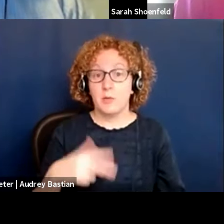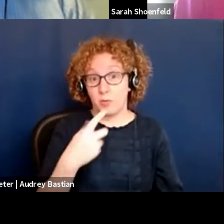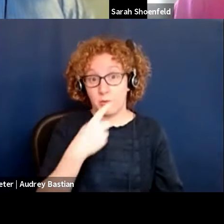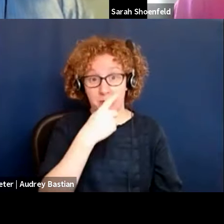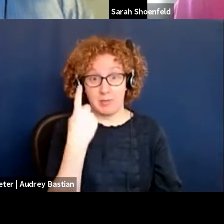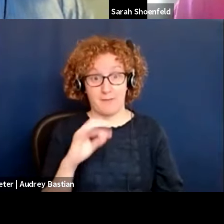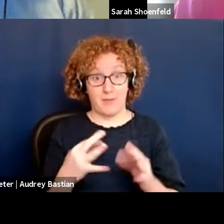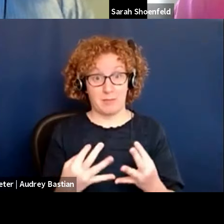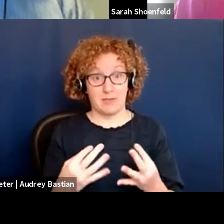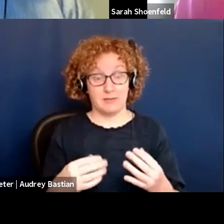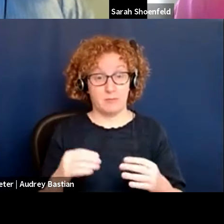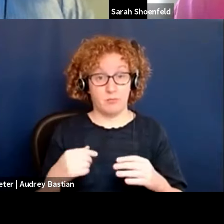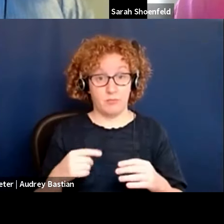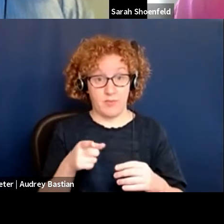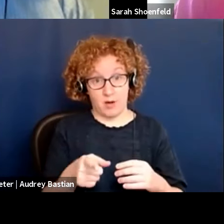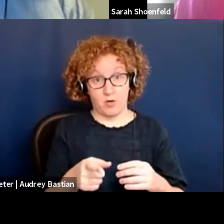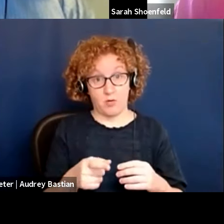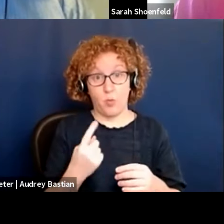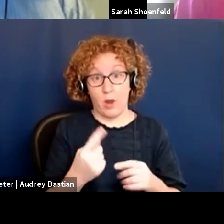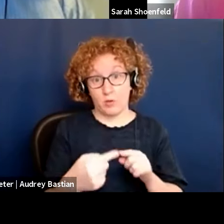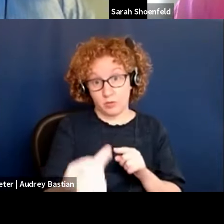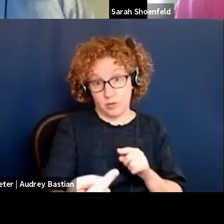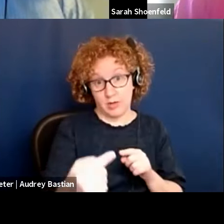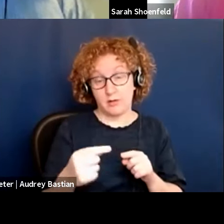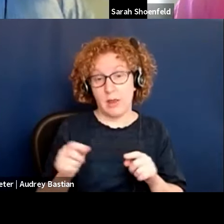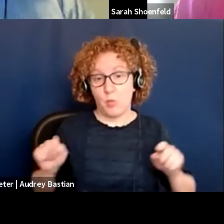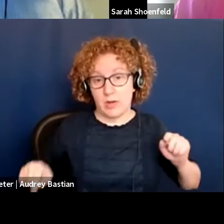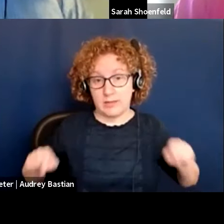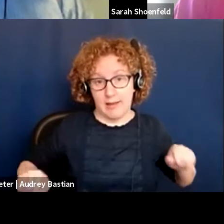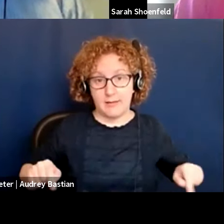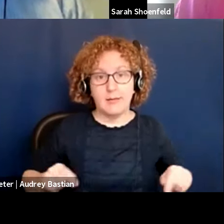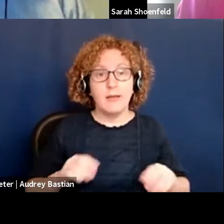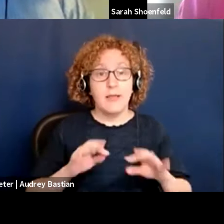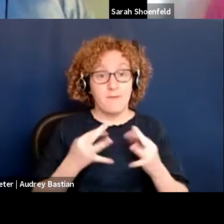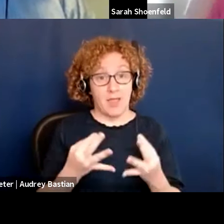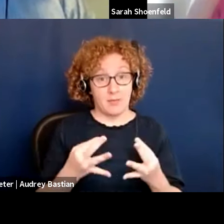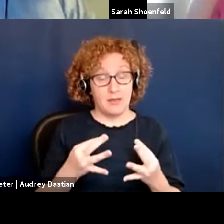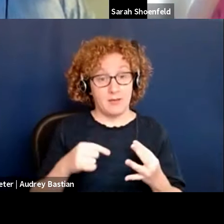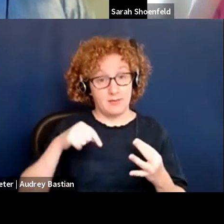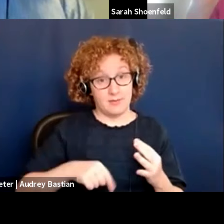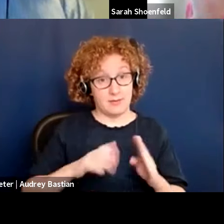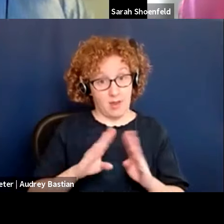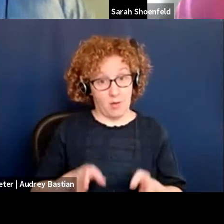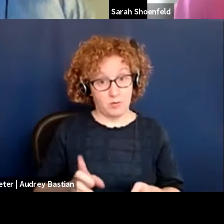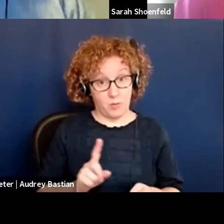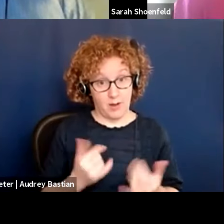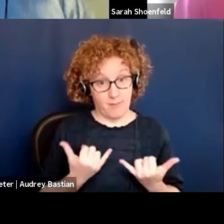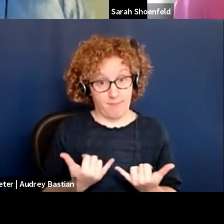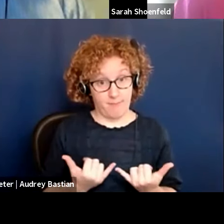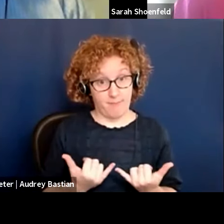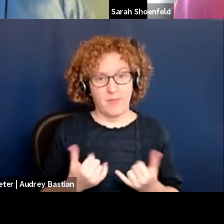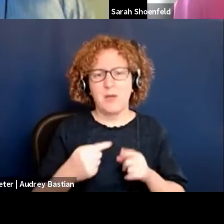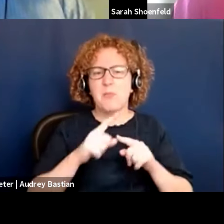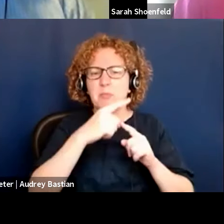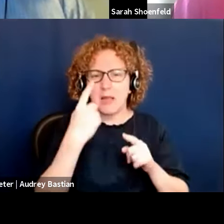the street and one on either side of this one. And so this person, the family in this house where I am, had Black people across the